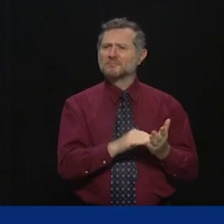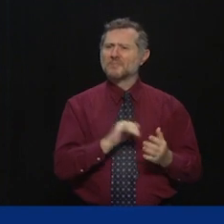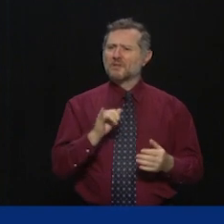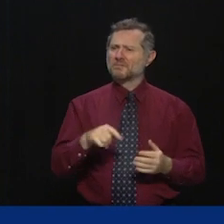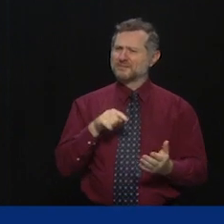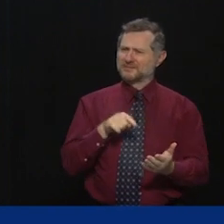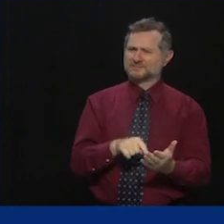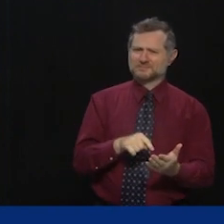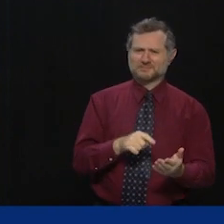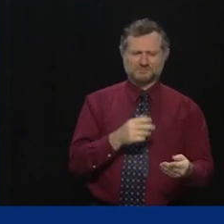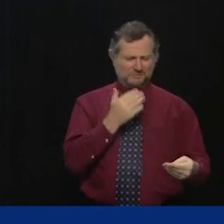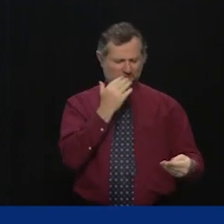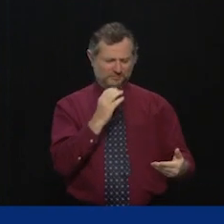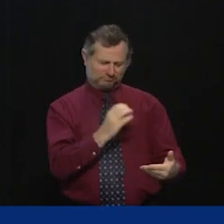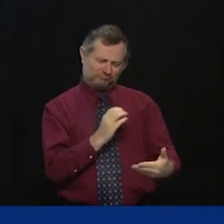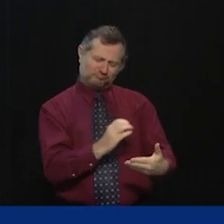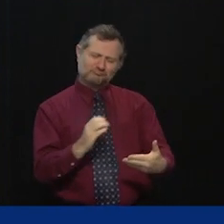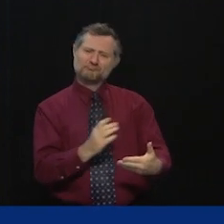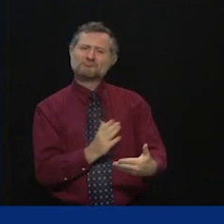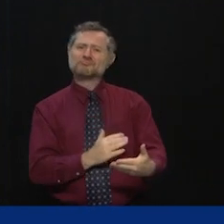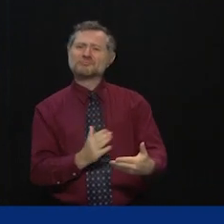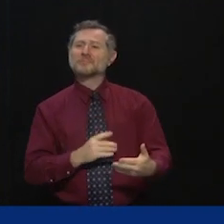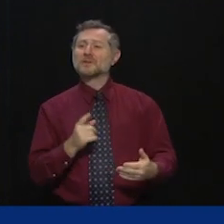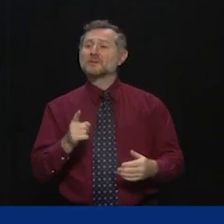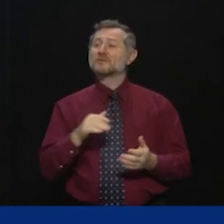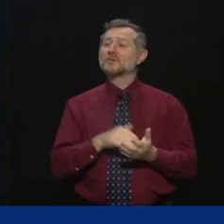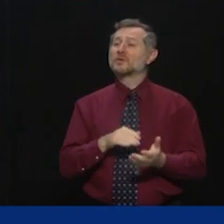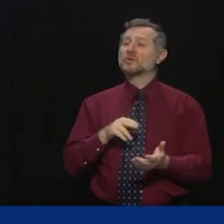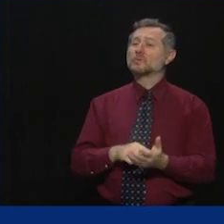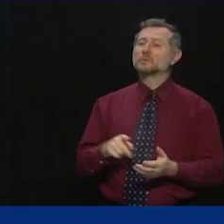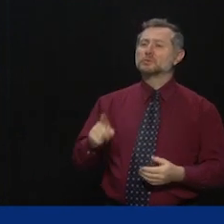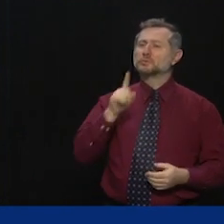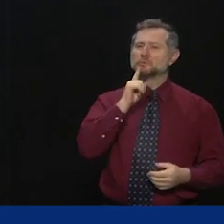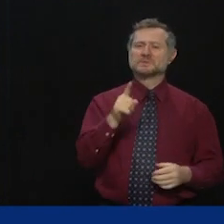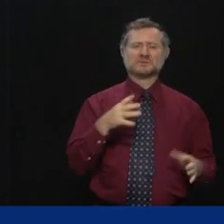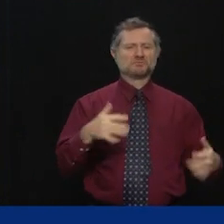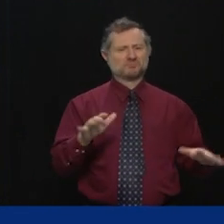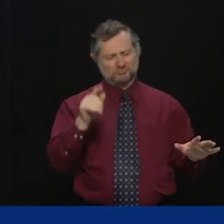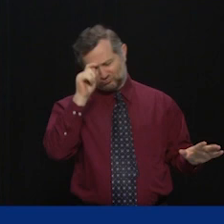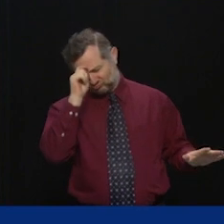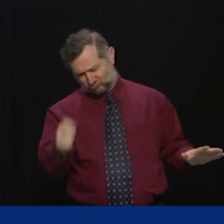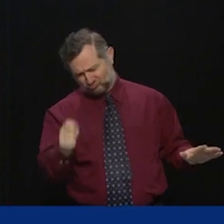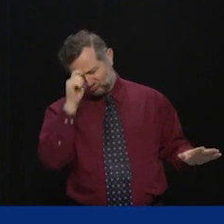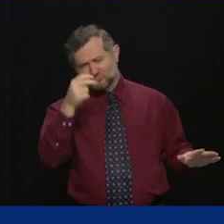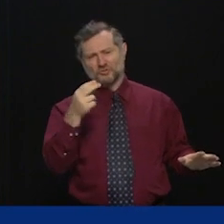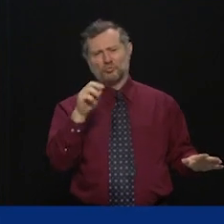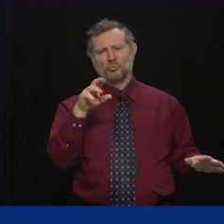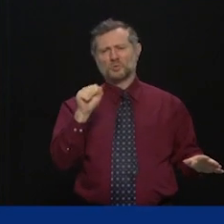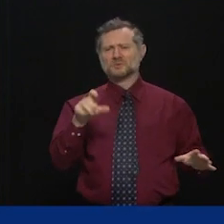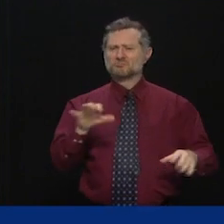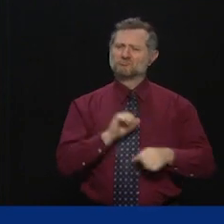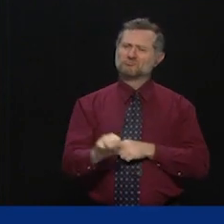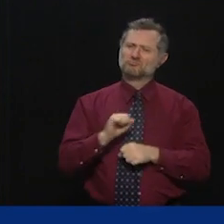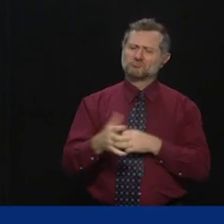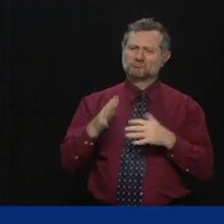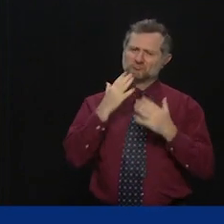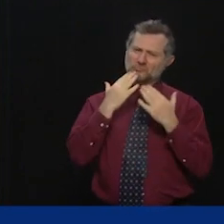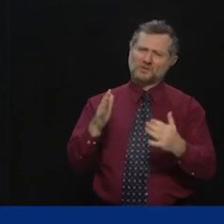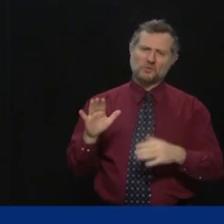Avengers. They are our real heroes and heroines, and for that we thank you and we thank them.